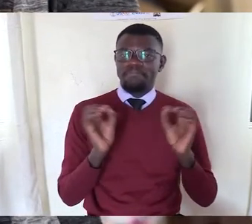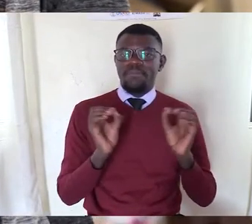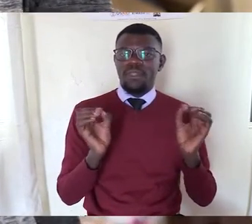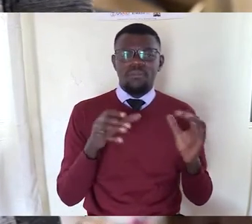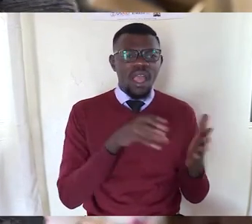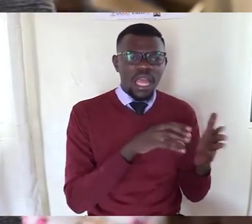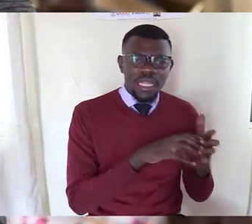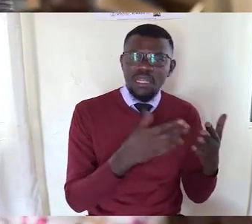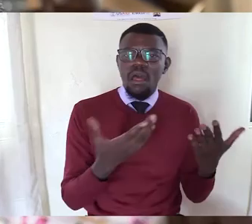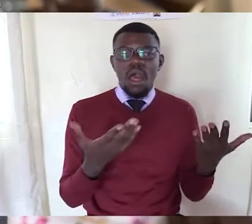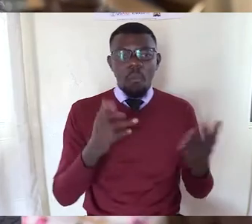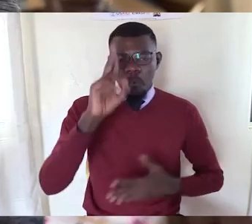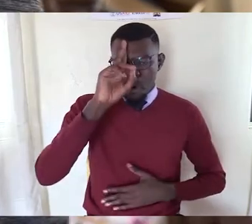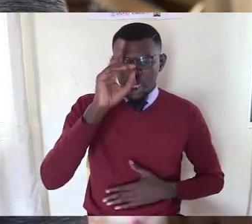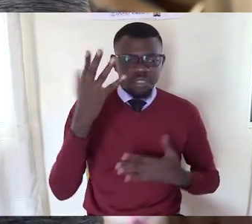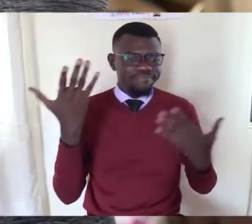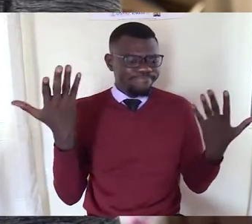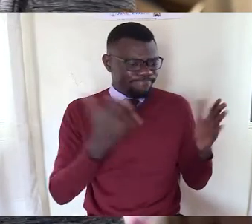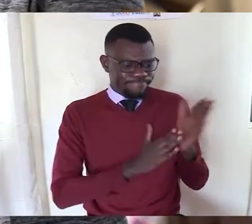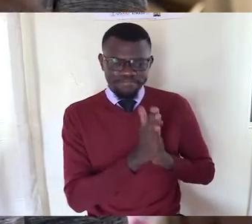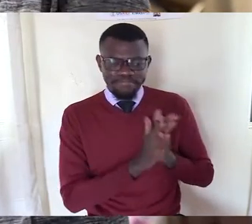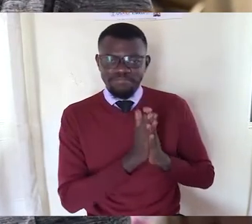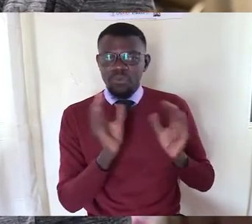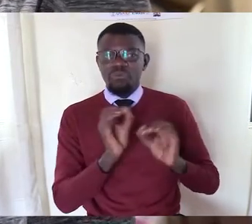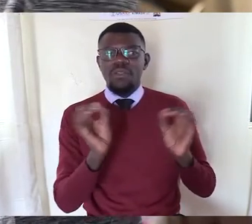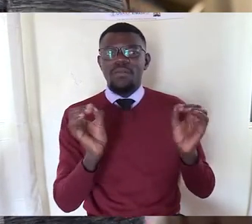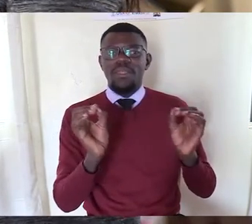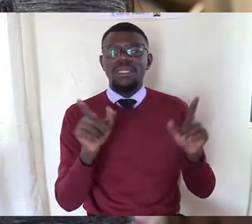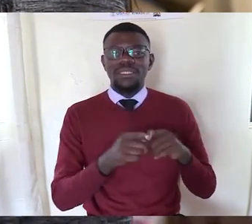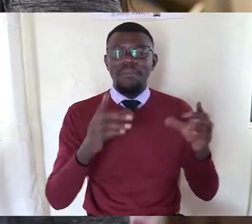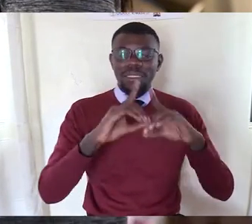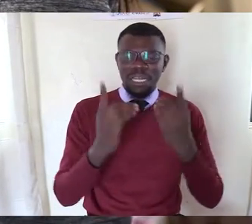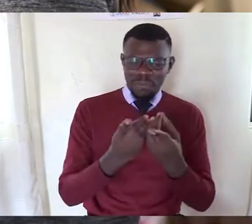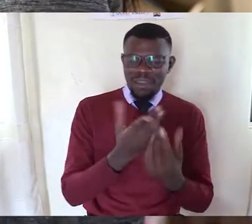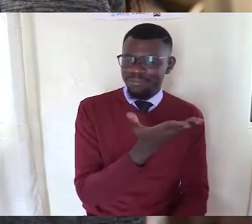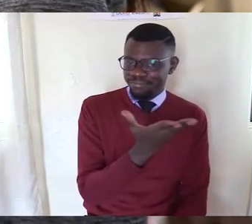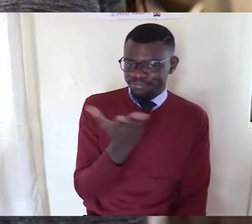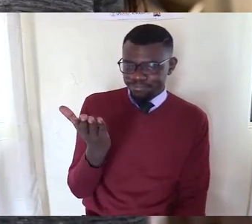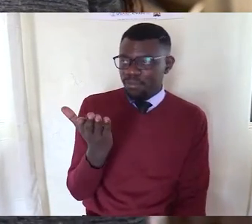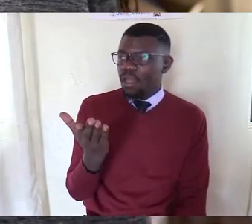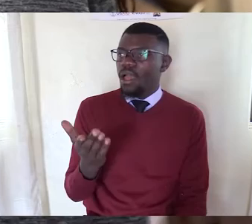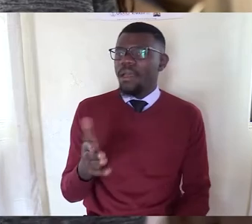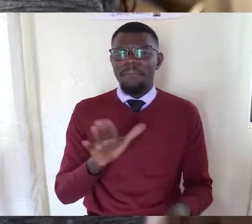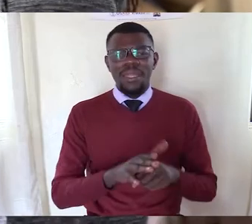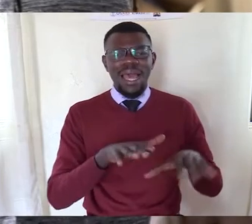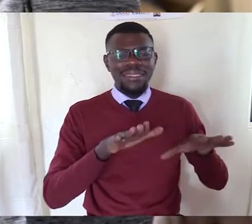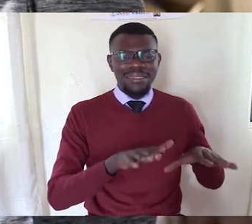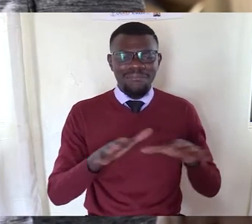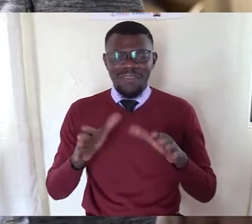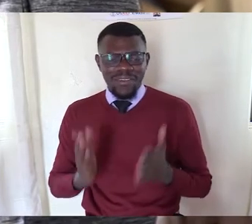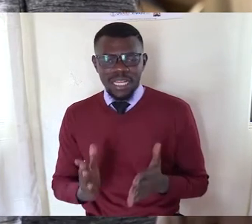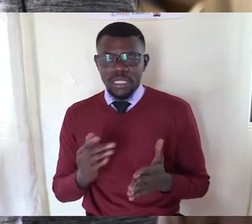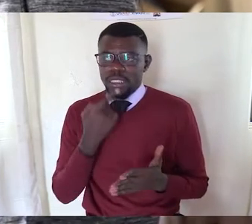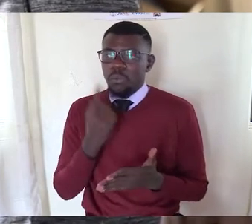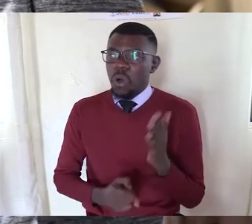these cases from the police officers and also the department. Most of the survivors interviewed indicated